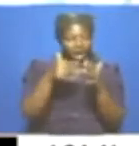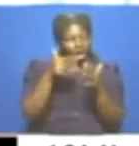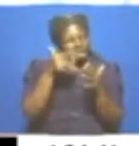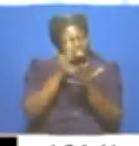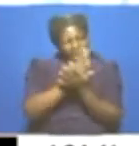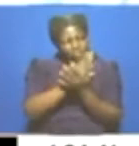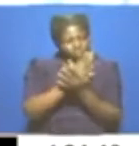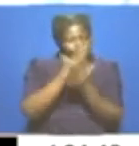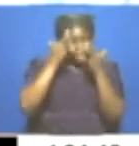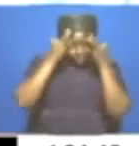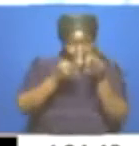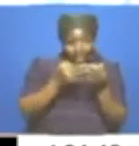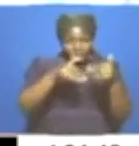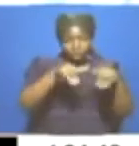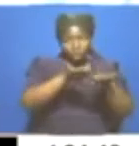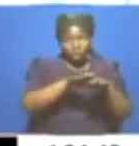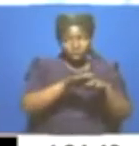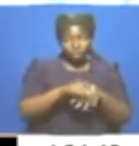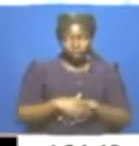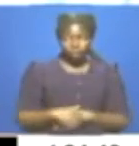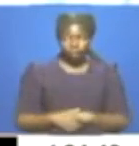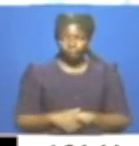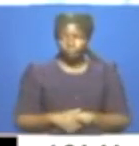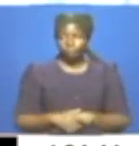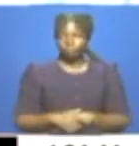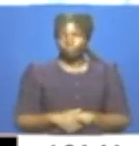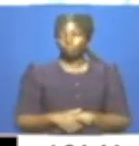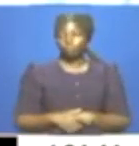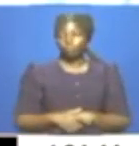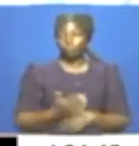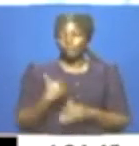now can sustain me for 2 weeks. So after